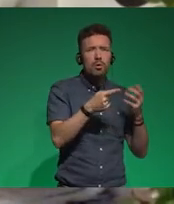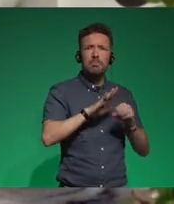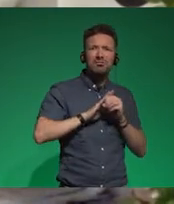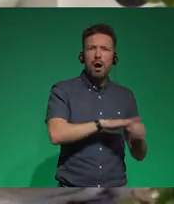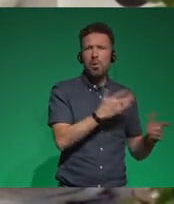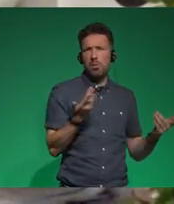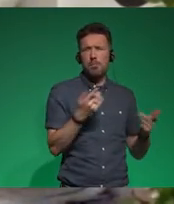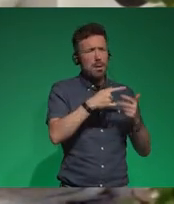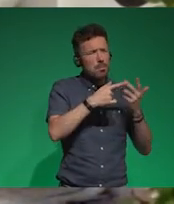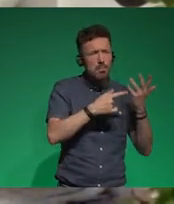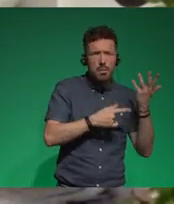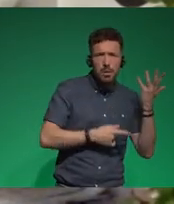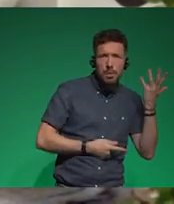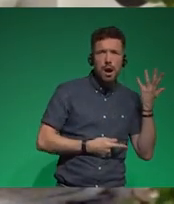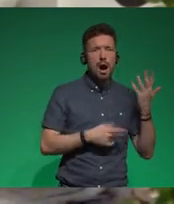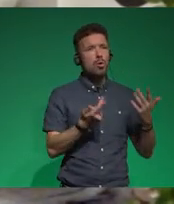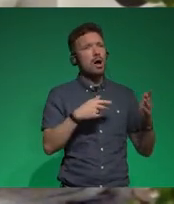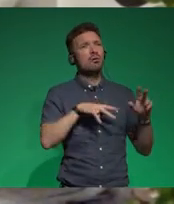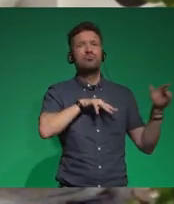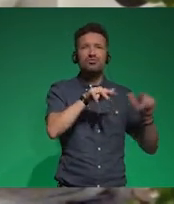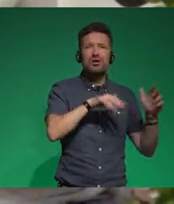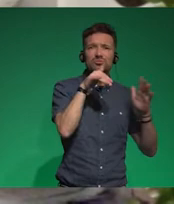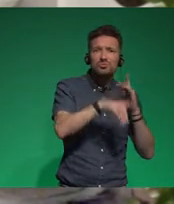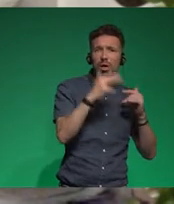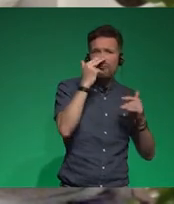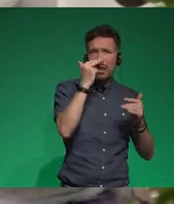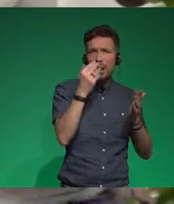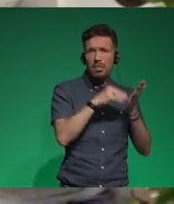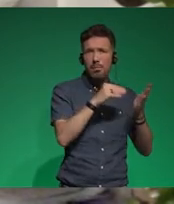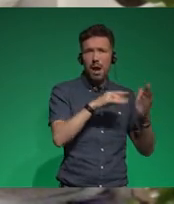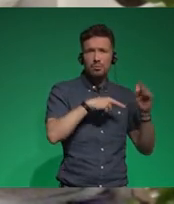land. Because like in Vietnam, like